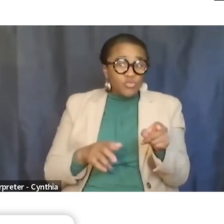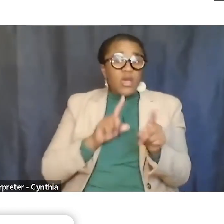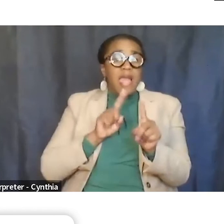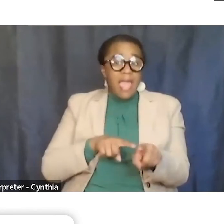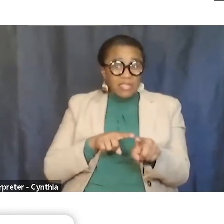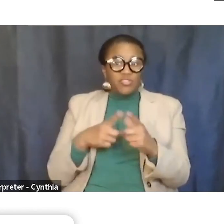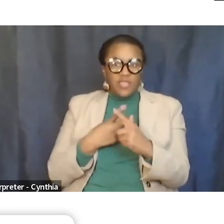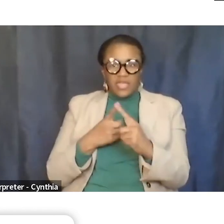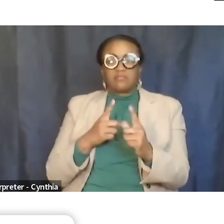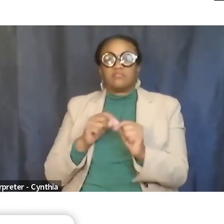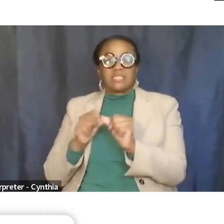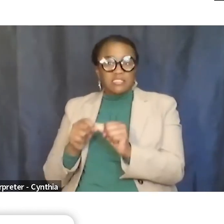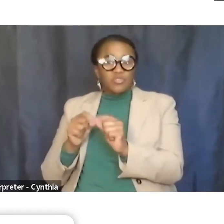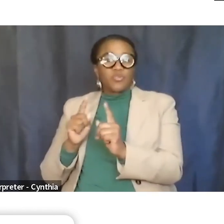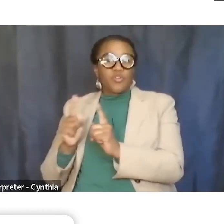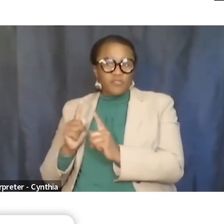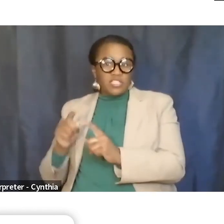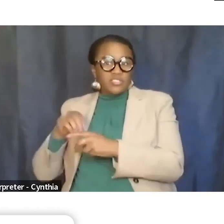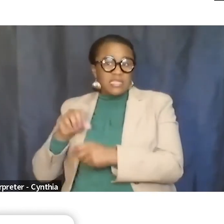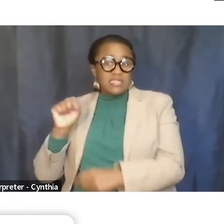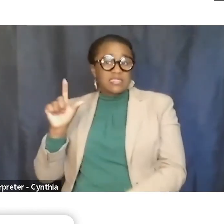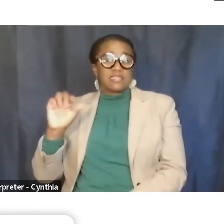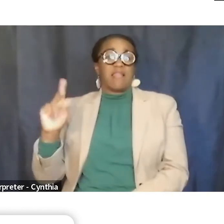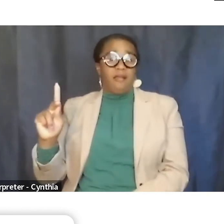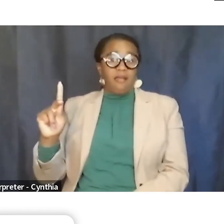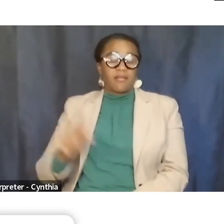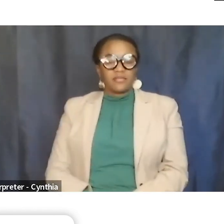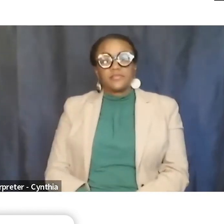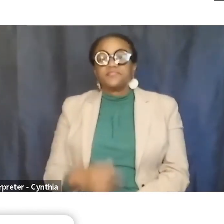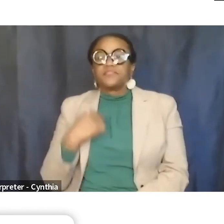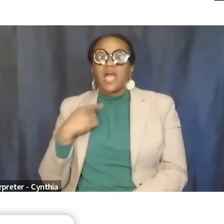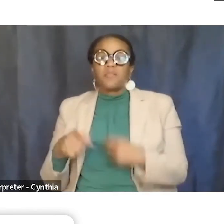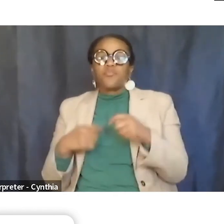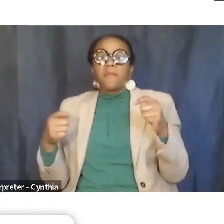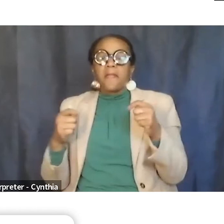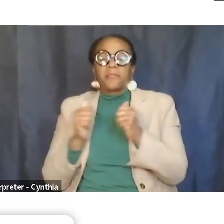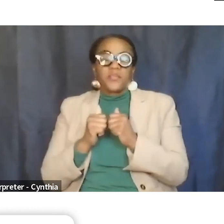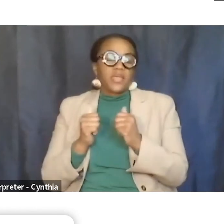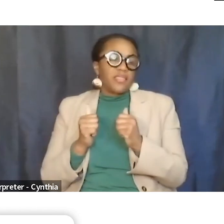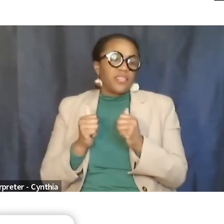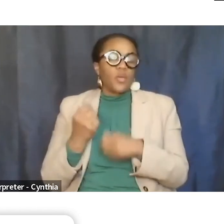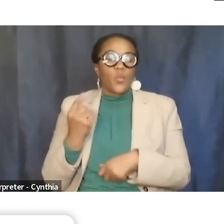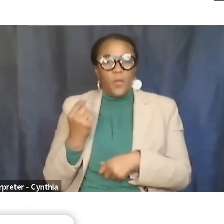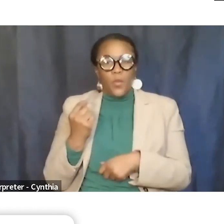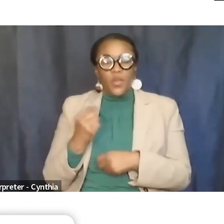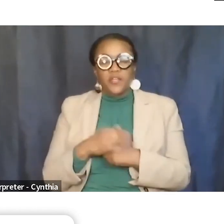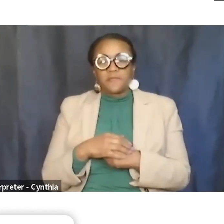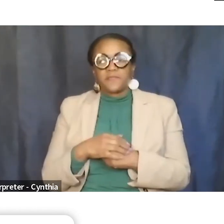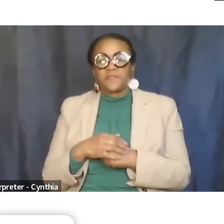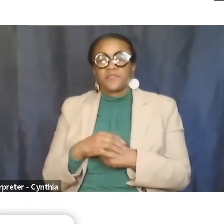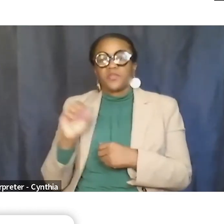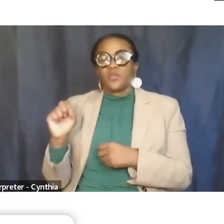can continue the conversation in Slack. I think maybe I'll just wrap up with one more. And